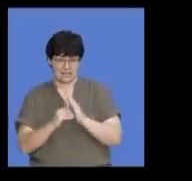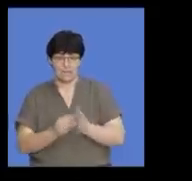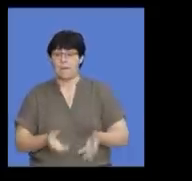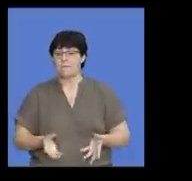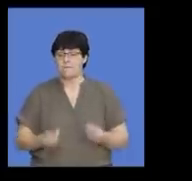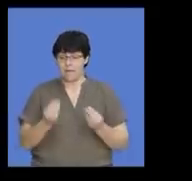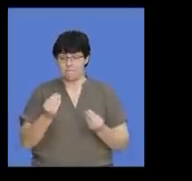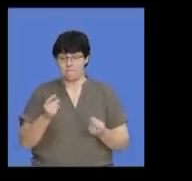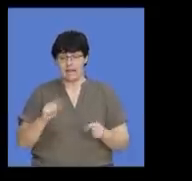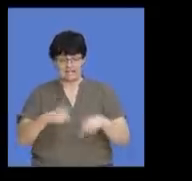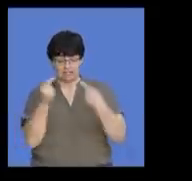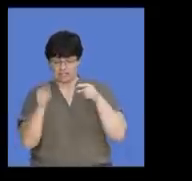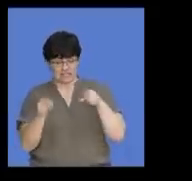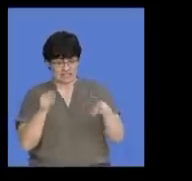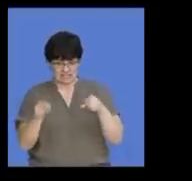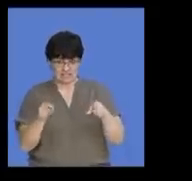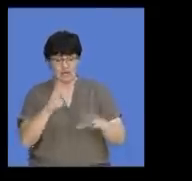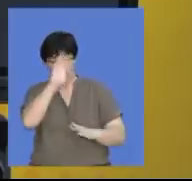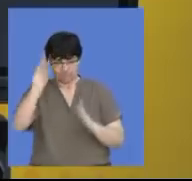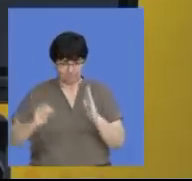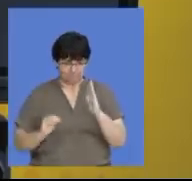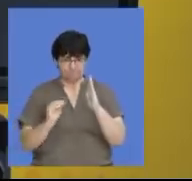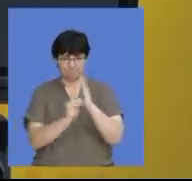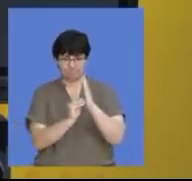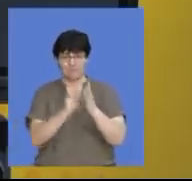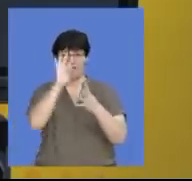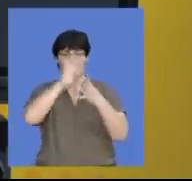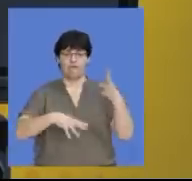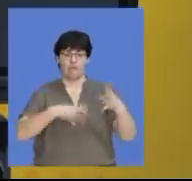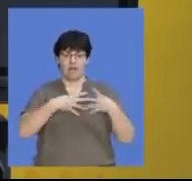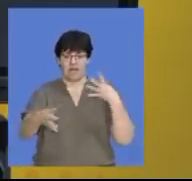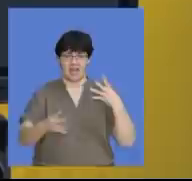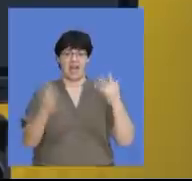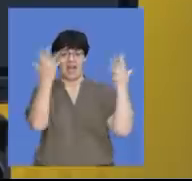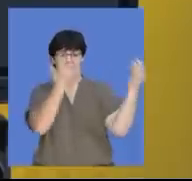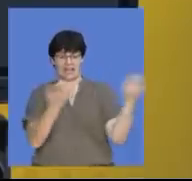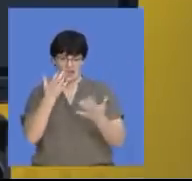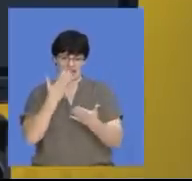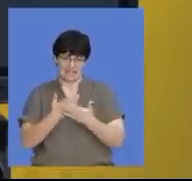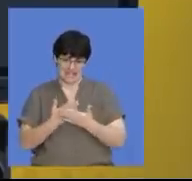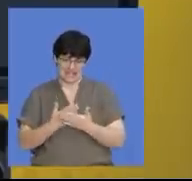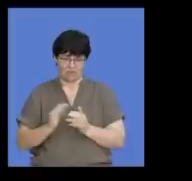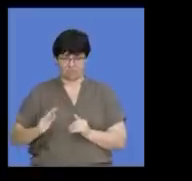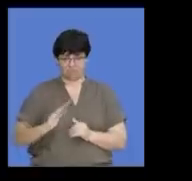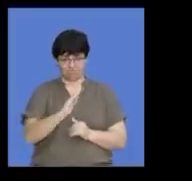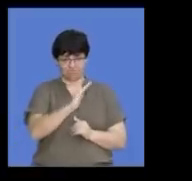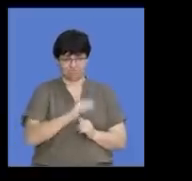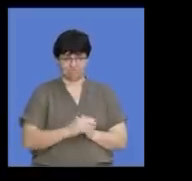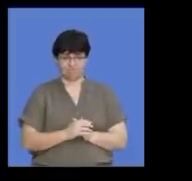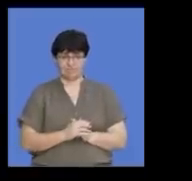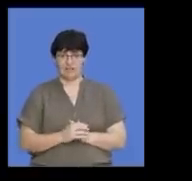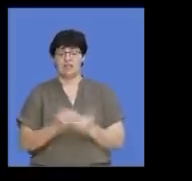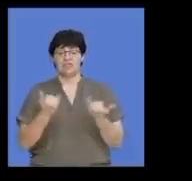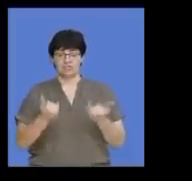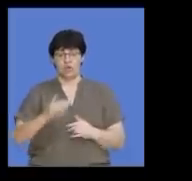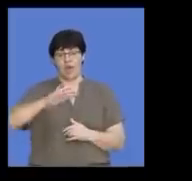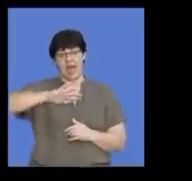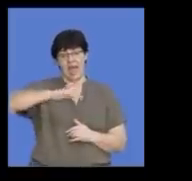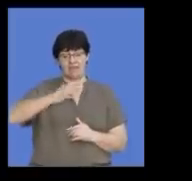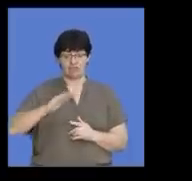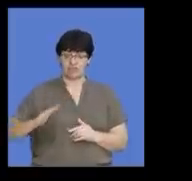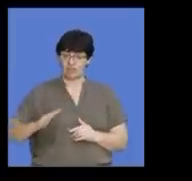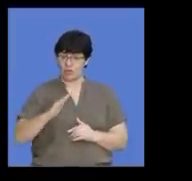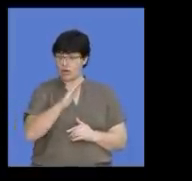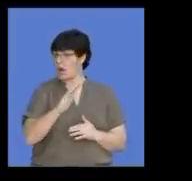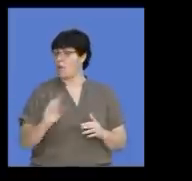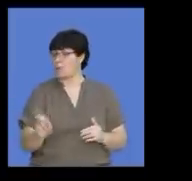two variables, I can insert them into my formula and calculate the gradient. So the average gradient is